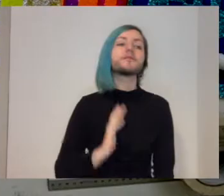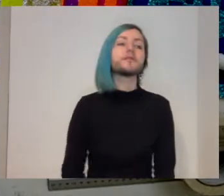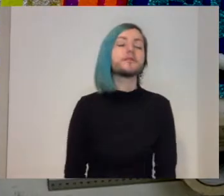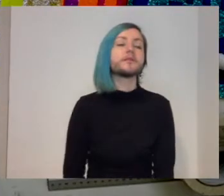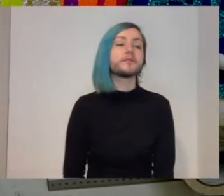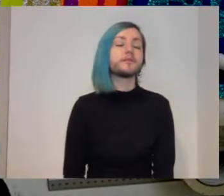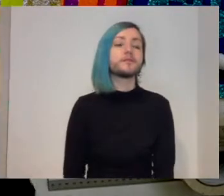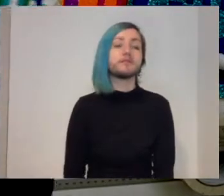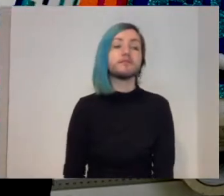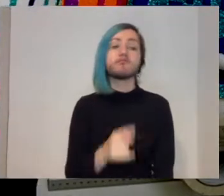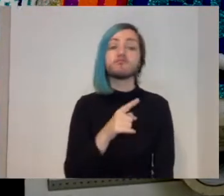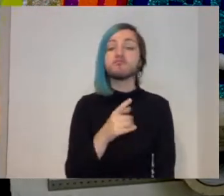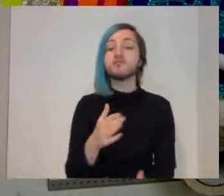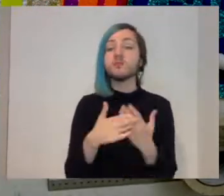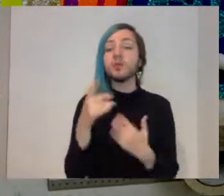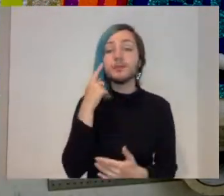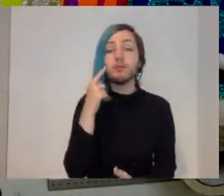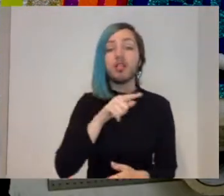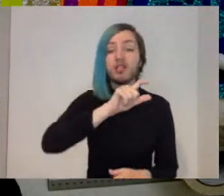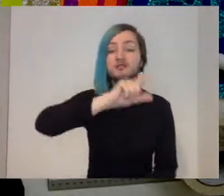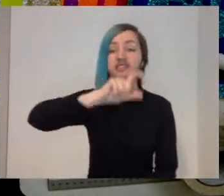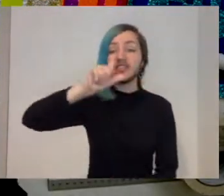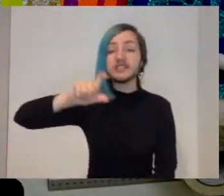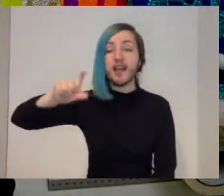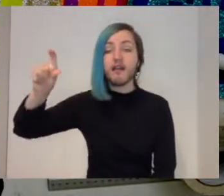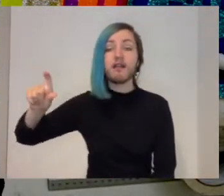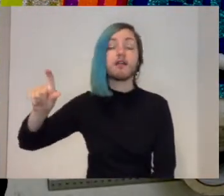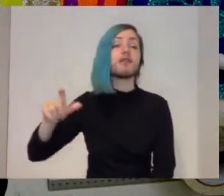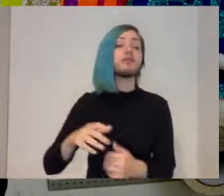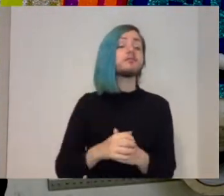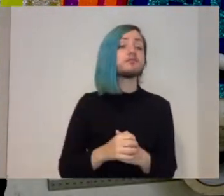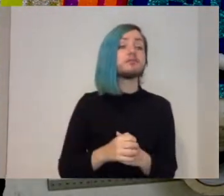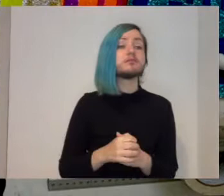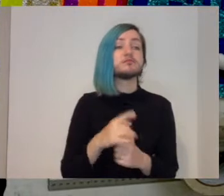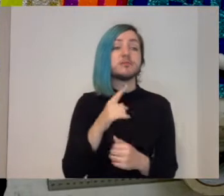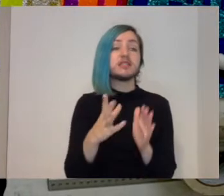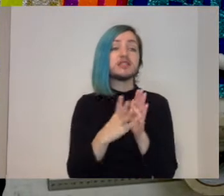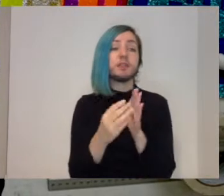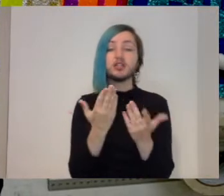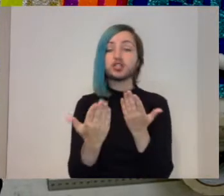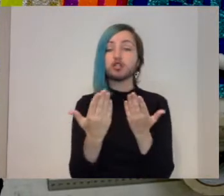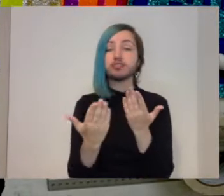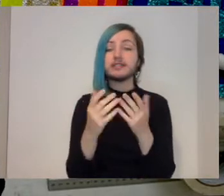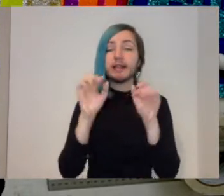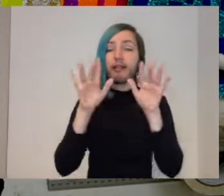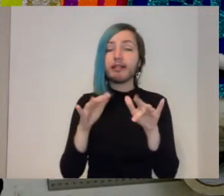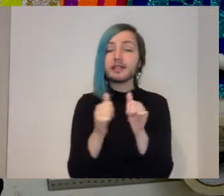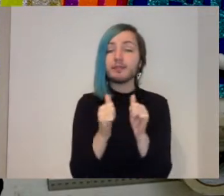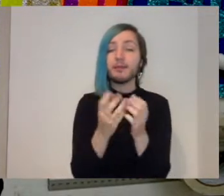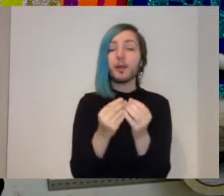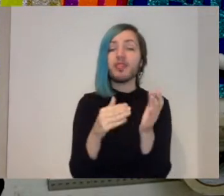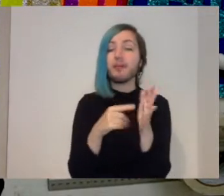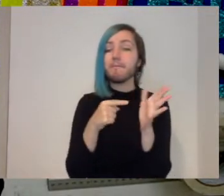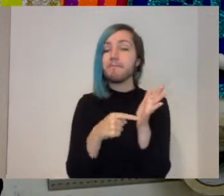And then this is quite a simple one. It's just a zigzag design. So this example just shows it contrasting glitter paper with